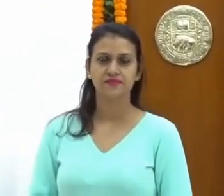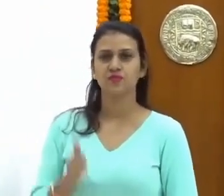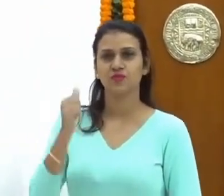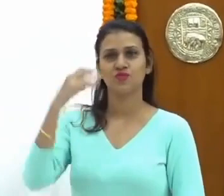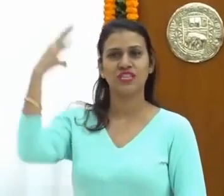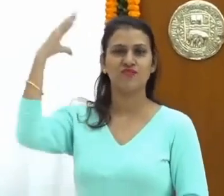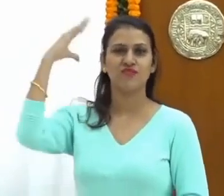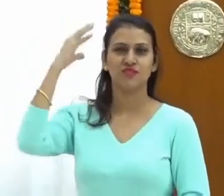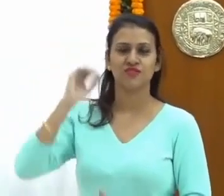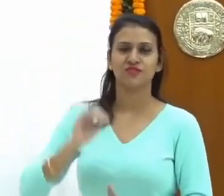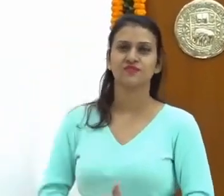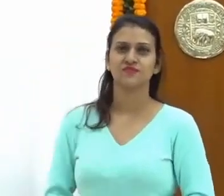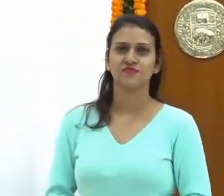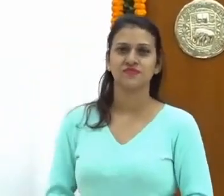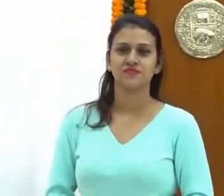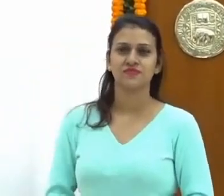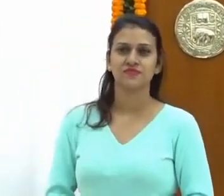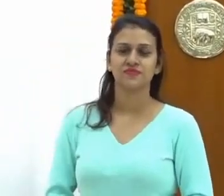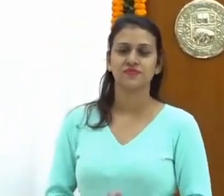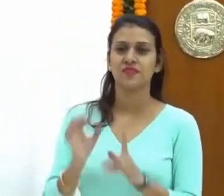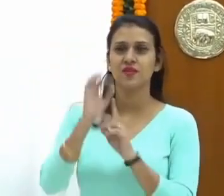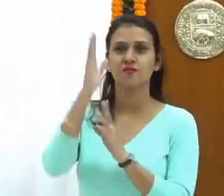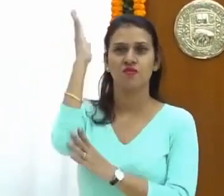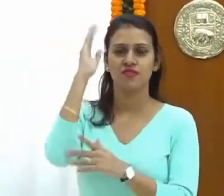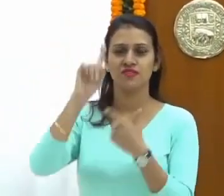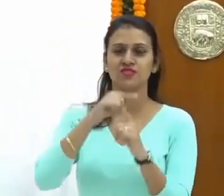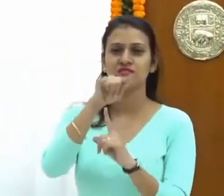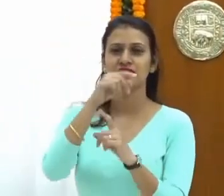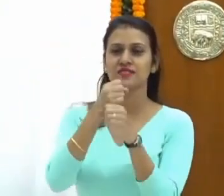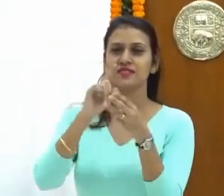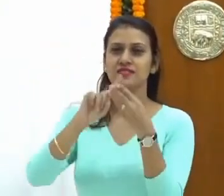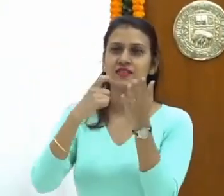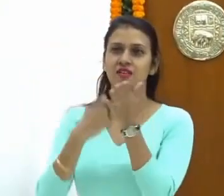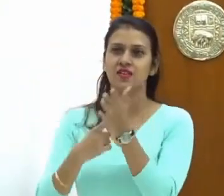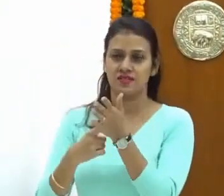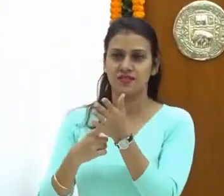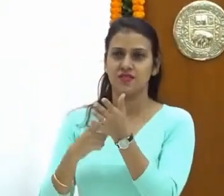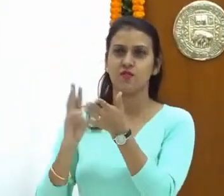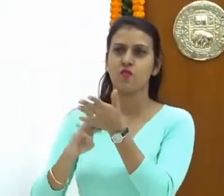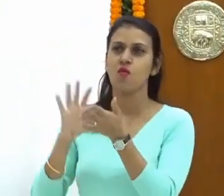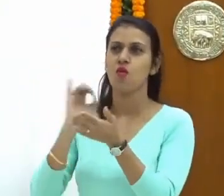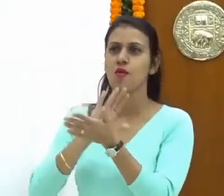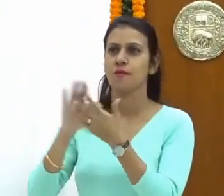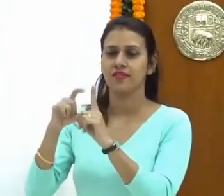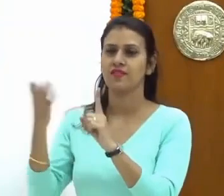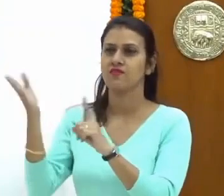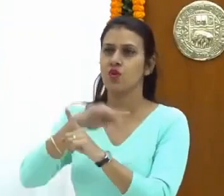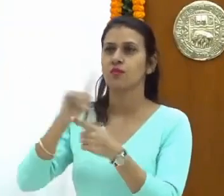Good afternoon. Professor Jigar Mohammed from University of Jammu,